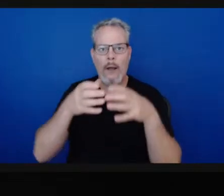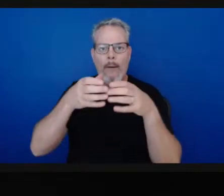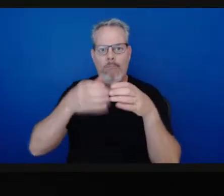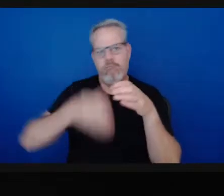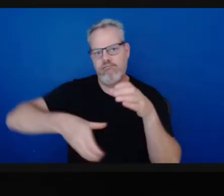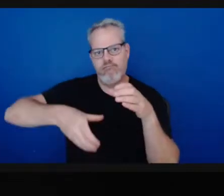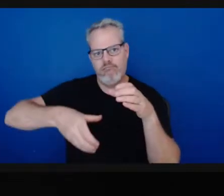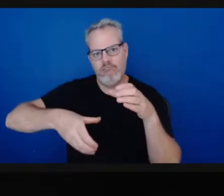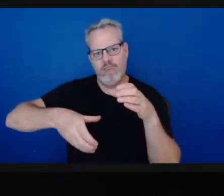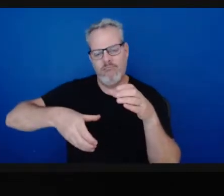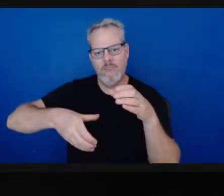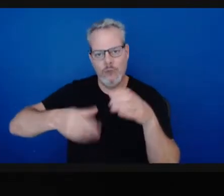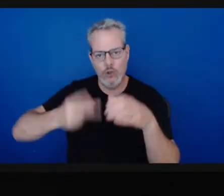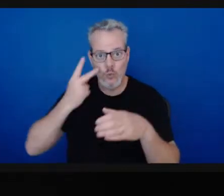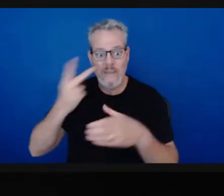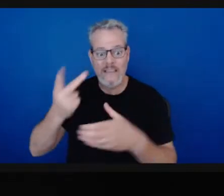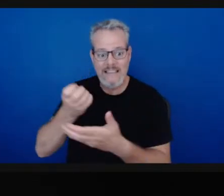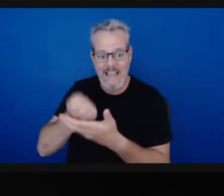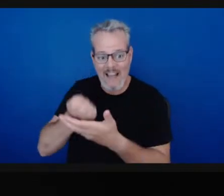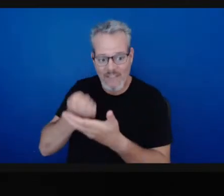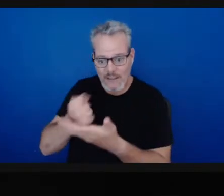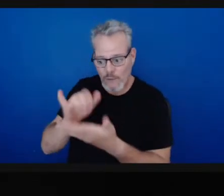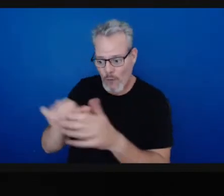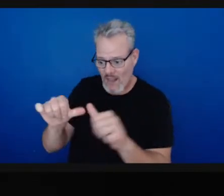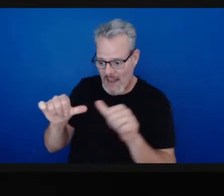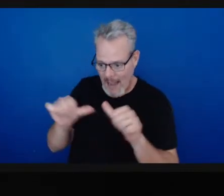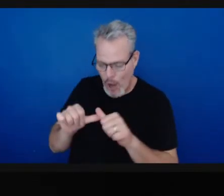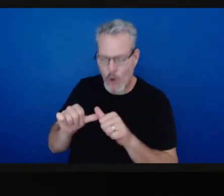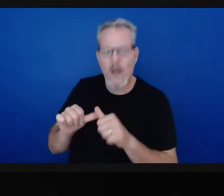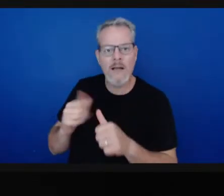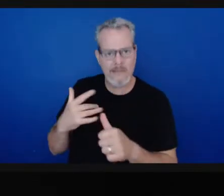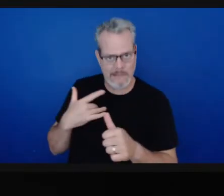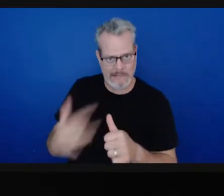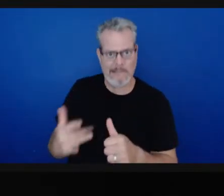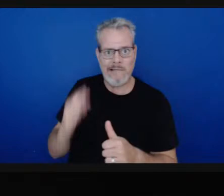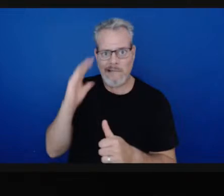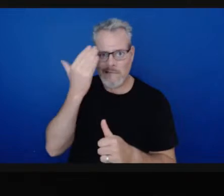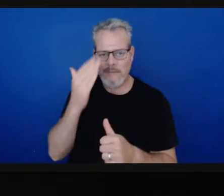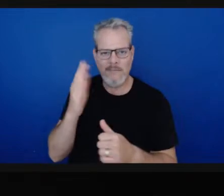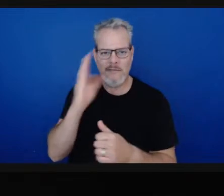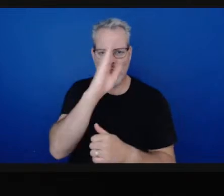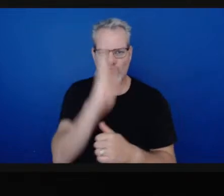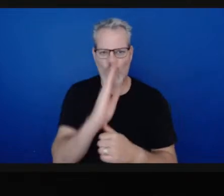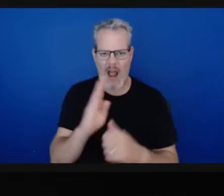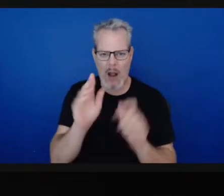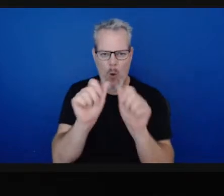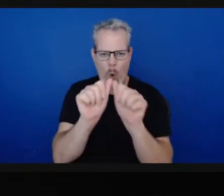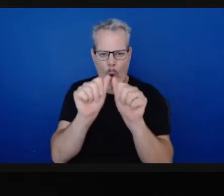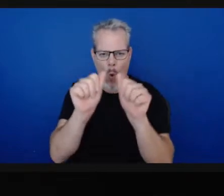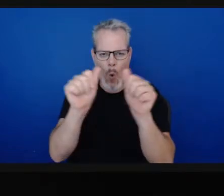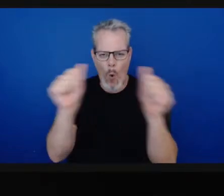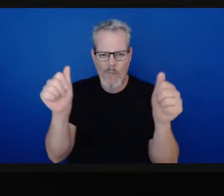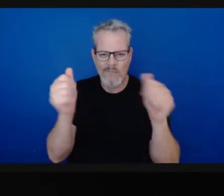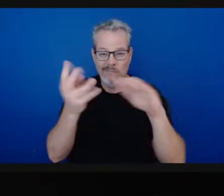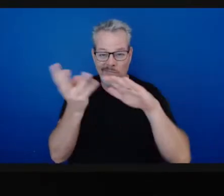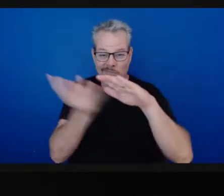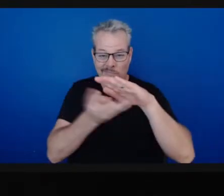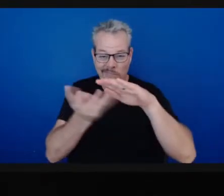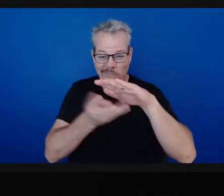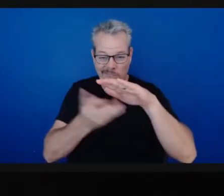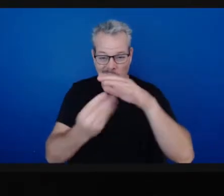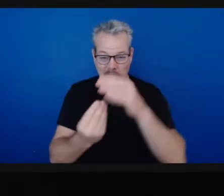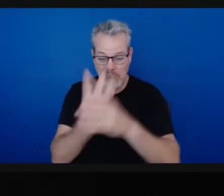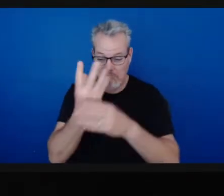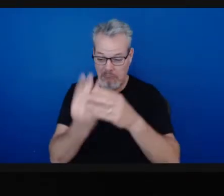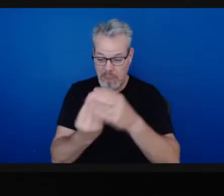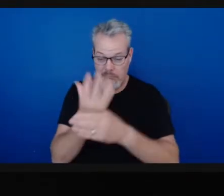evidence from that era of essentially a similar crack opening, the magma draining from the summit, coming out of a crack at